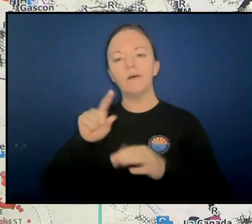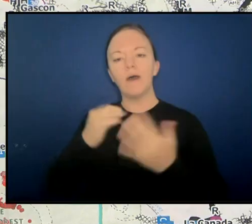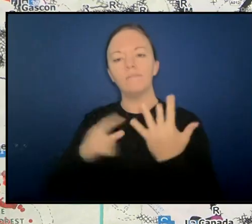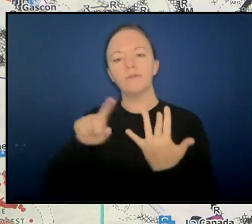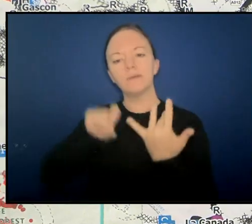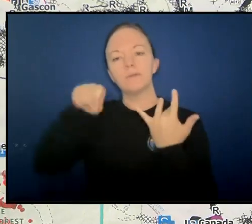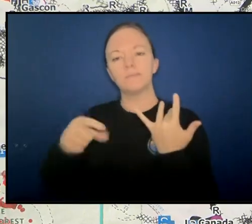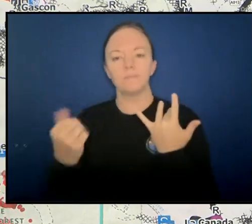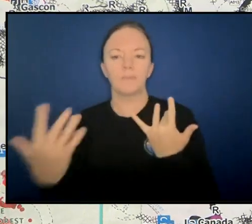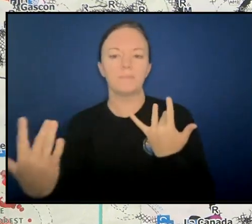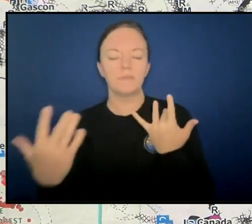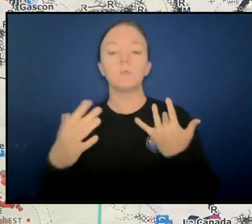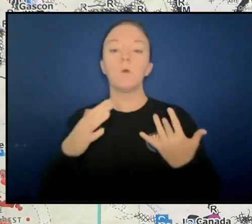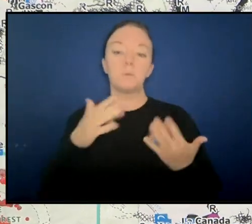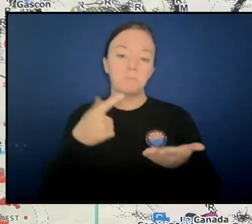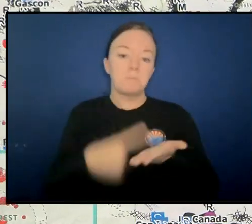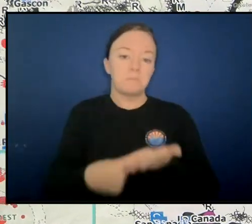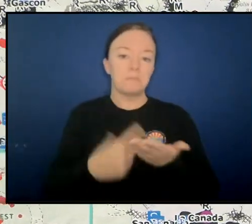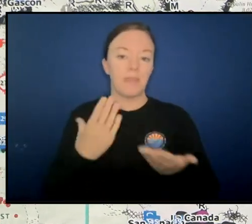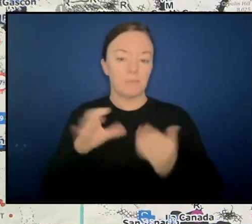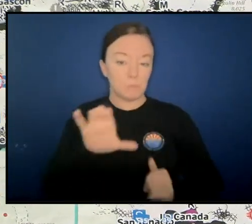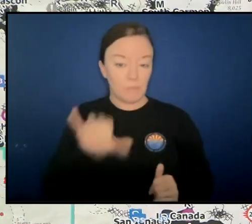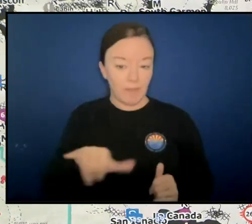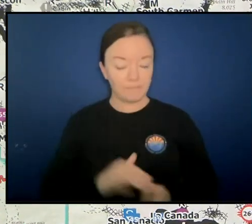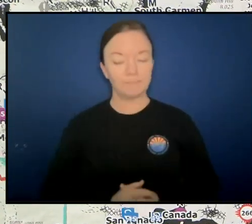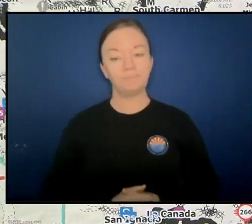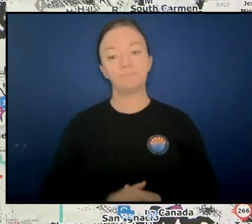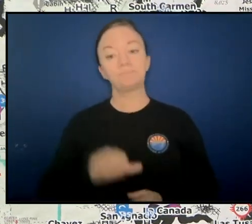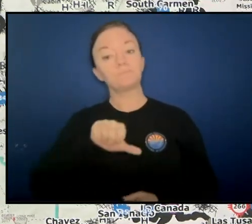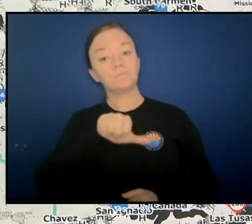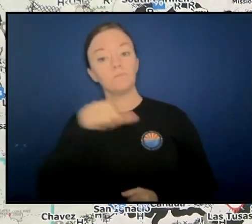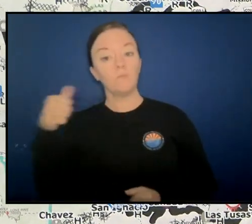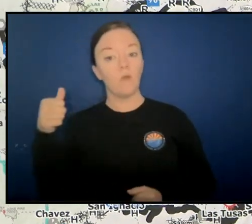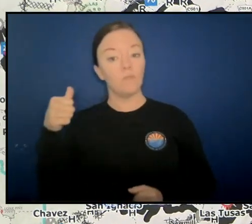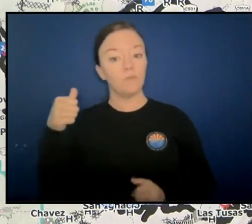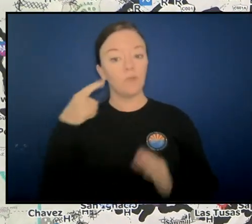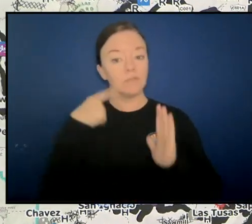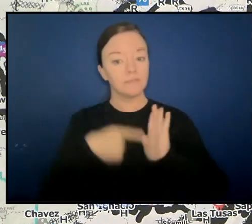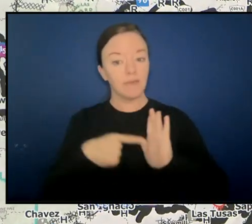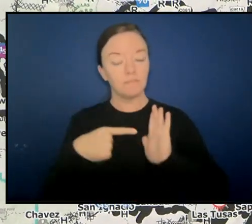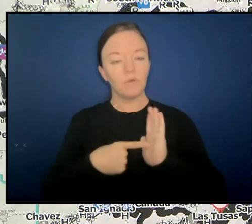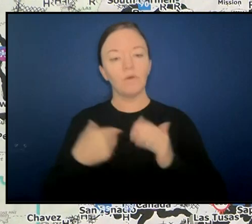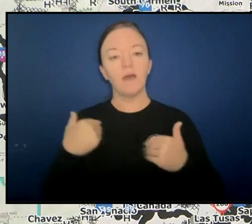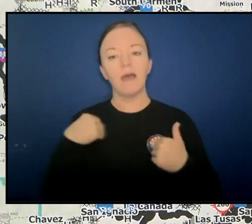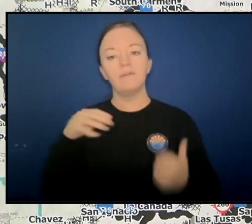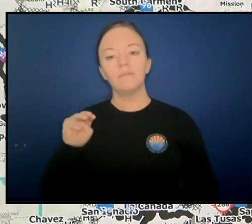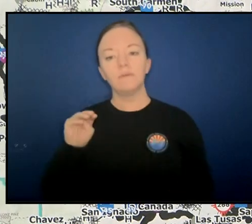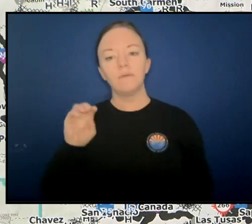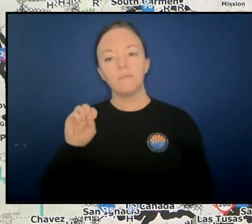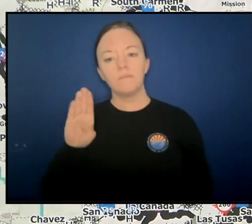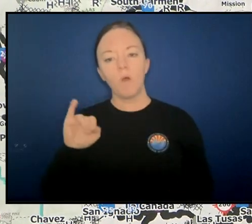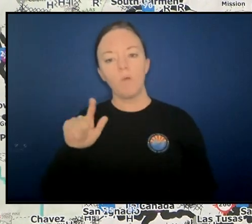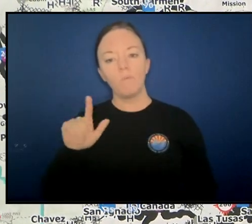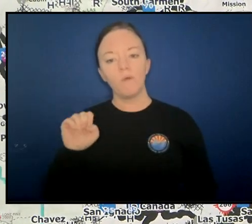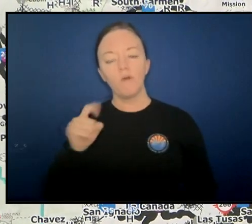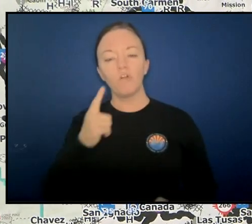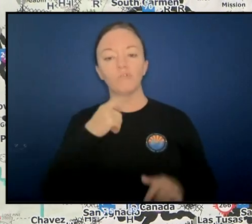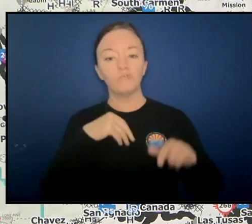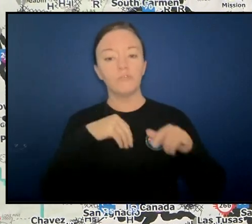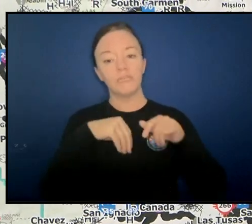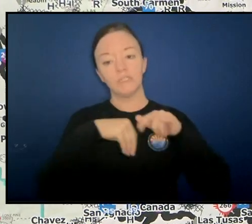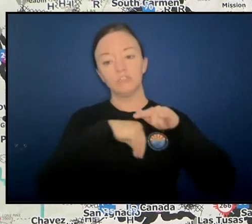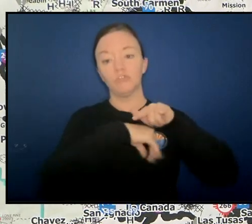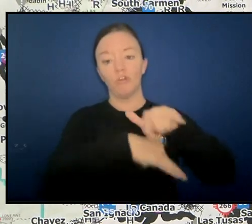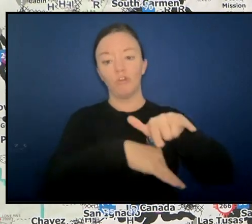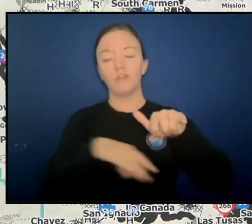about doing that. We also have a what we call a mobile retardant base or plant set up, and what